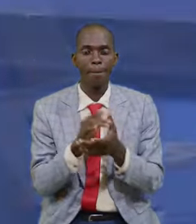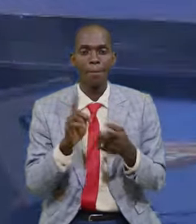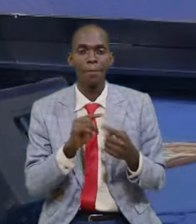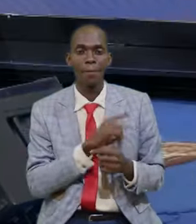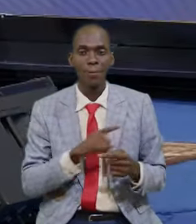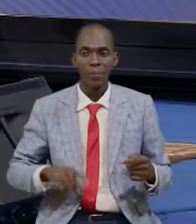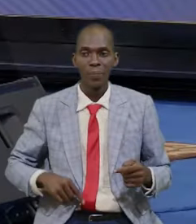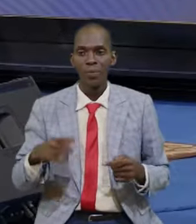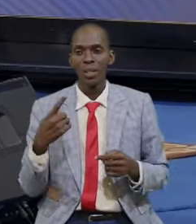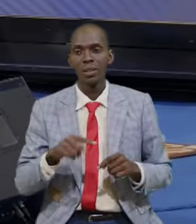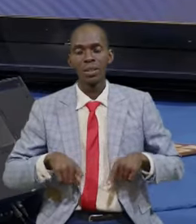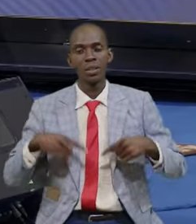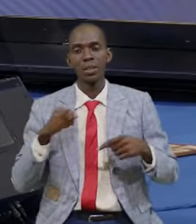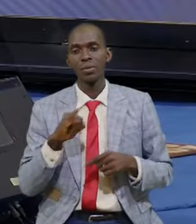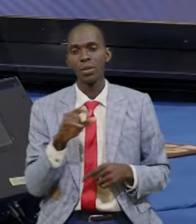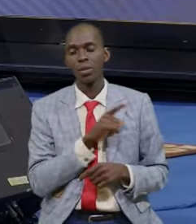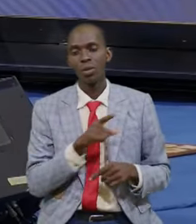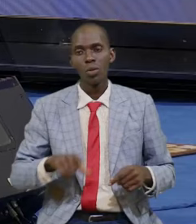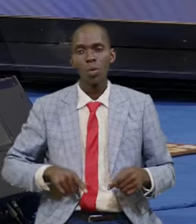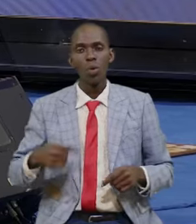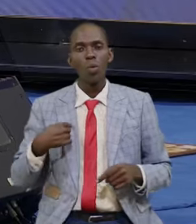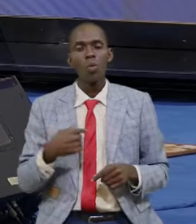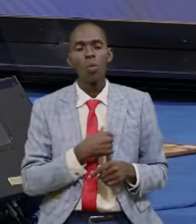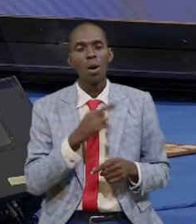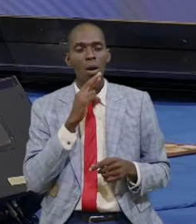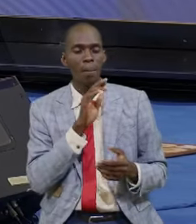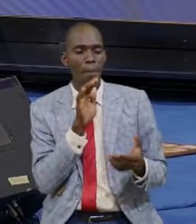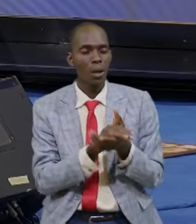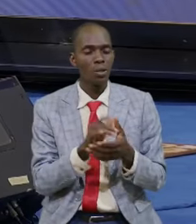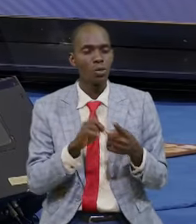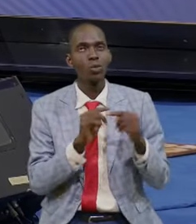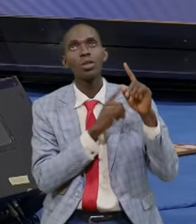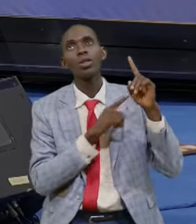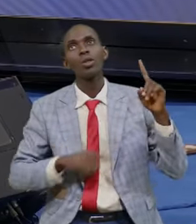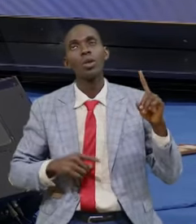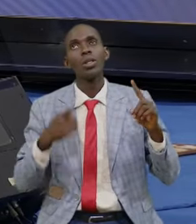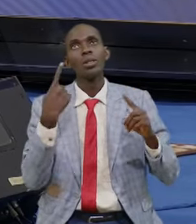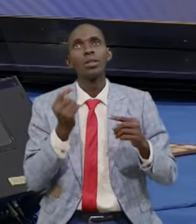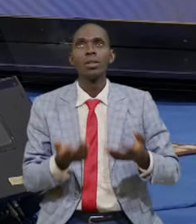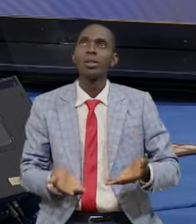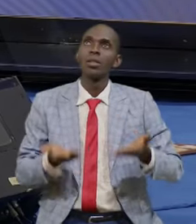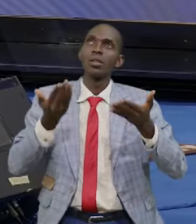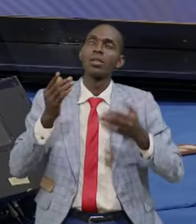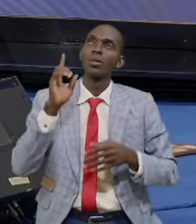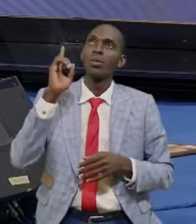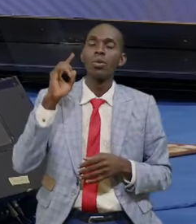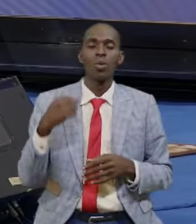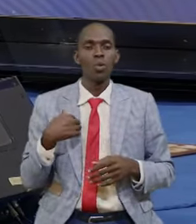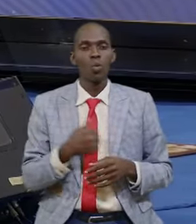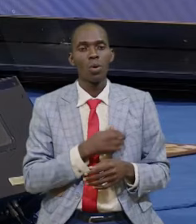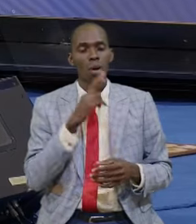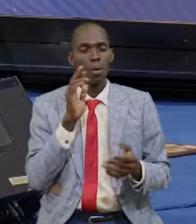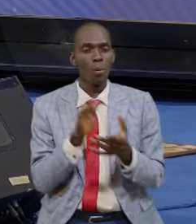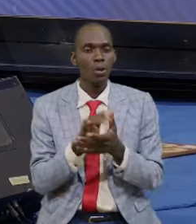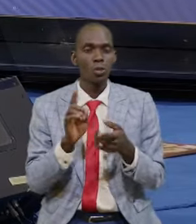Lord, we're married to the Lord, the exalted Lord, we're married to the one that has a name